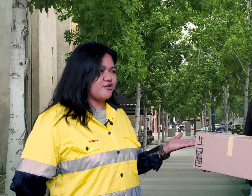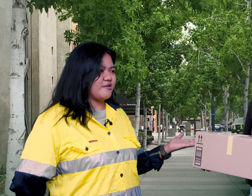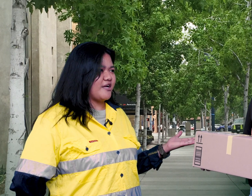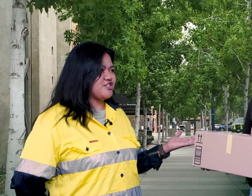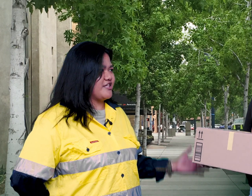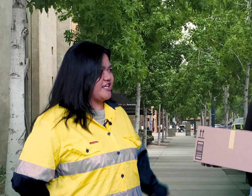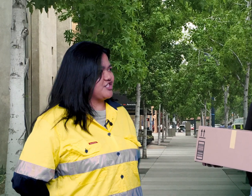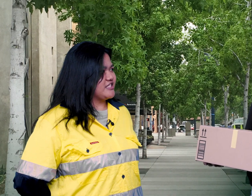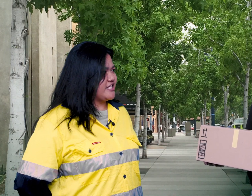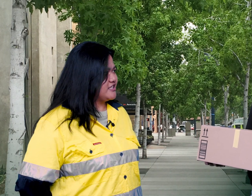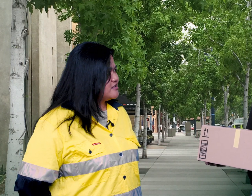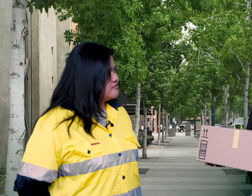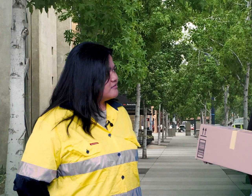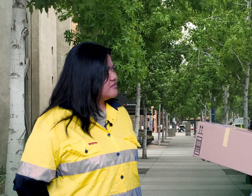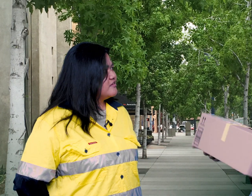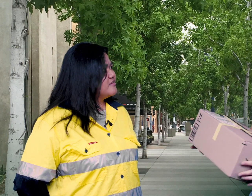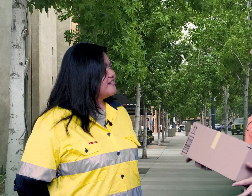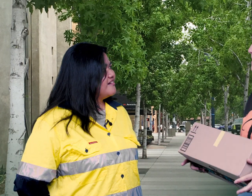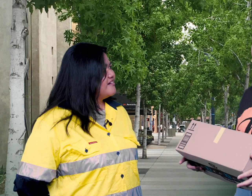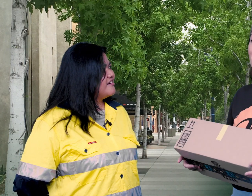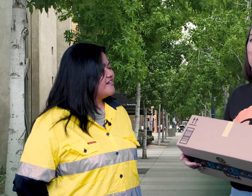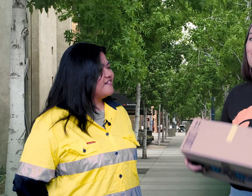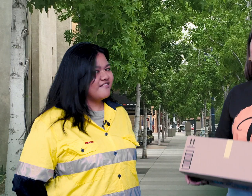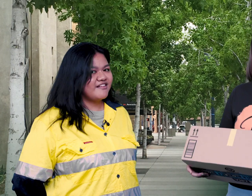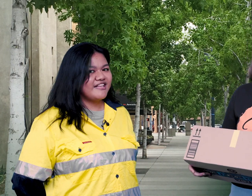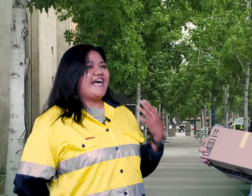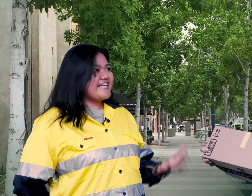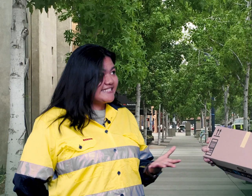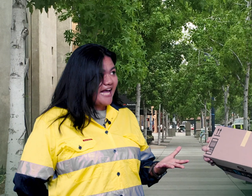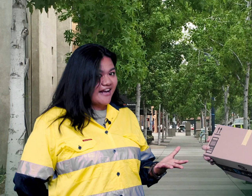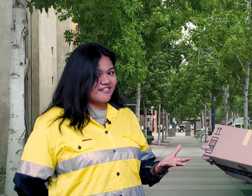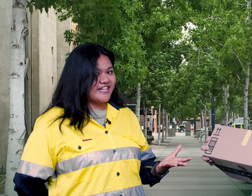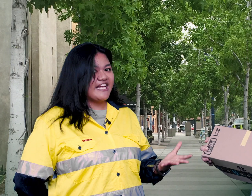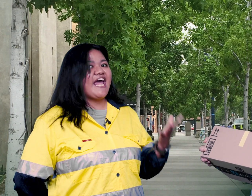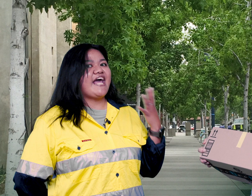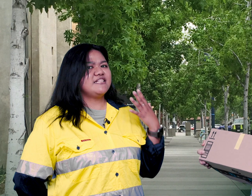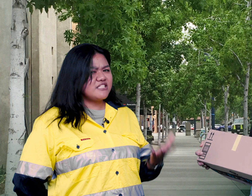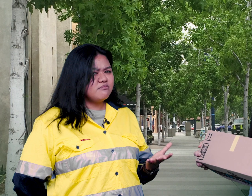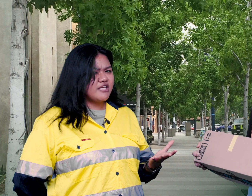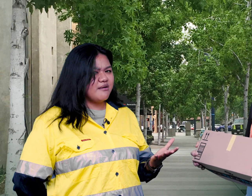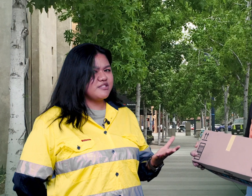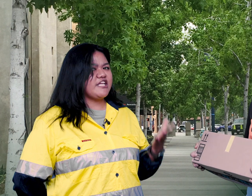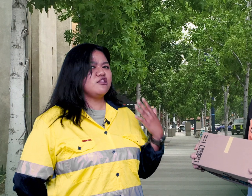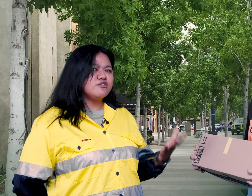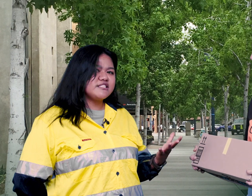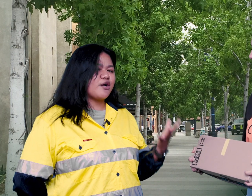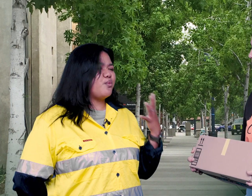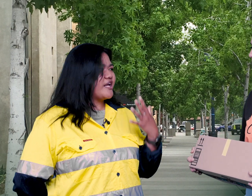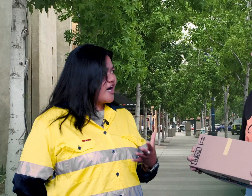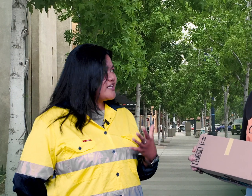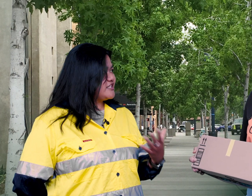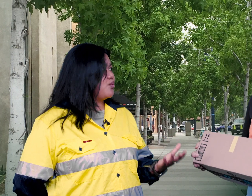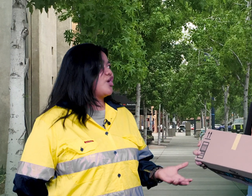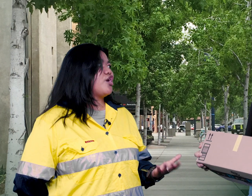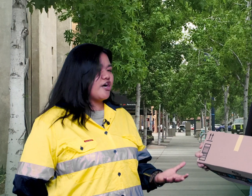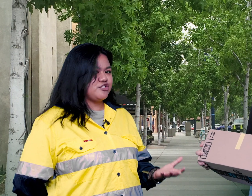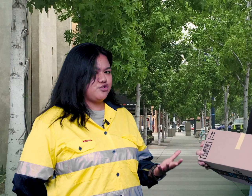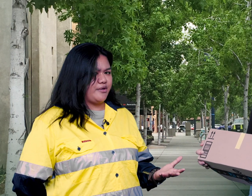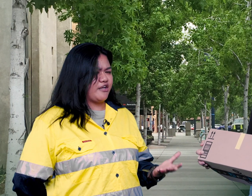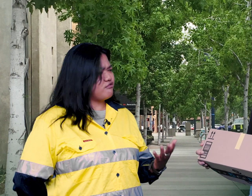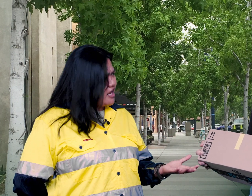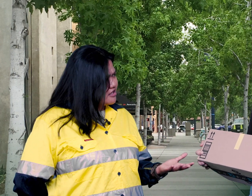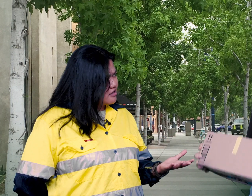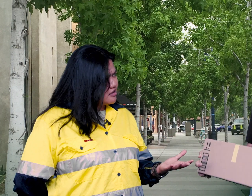you been talking about to the nation's kids? We've been talking about faith. Exactly. And sometimes it looks like we can't see what